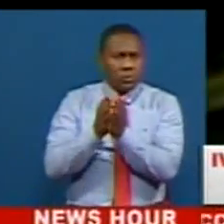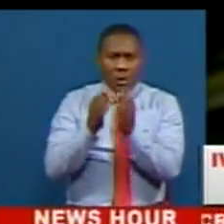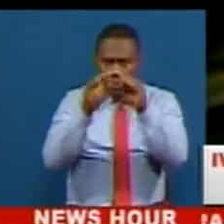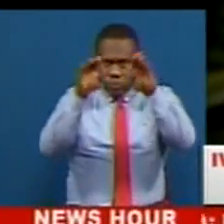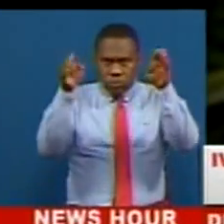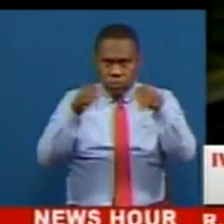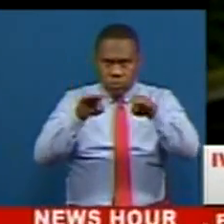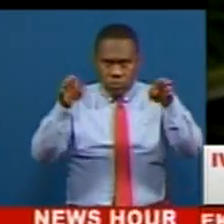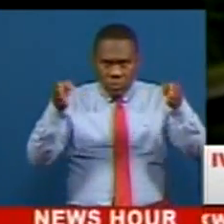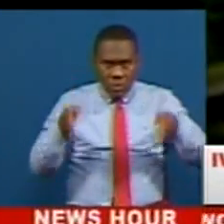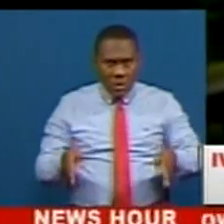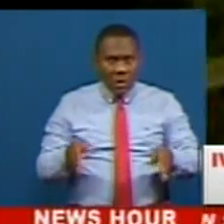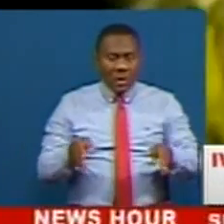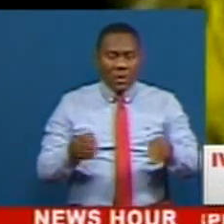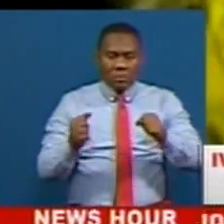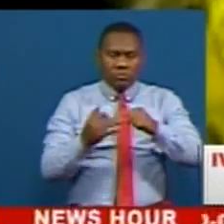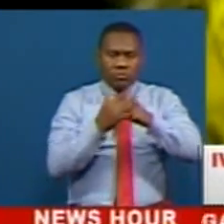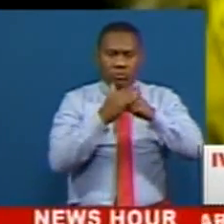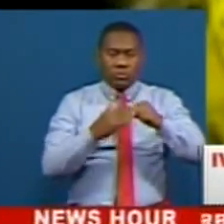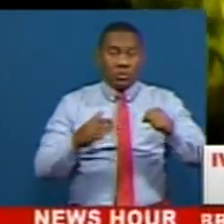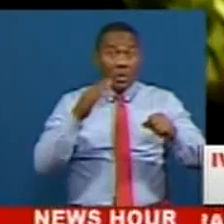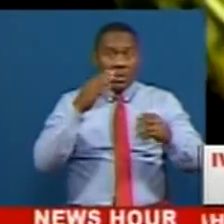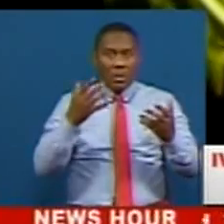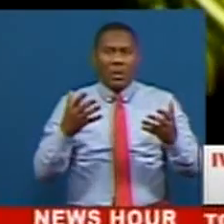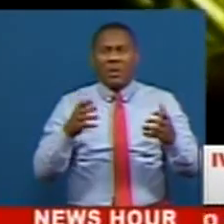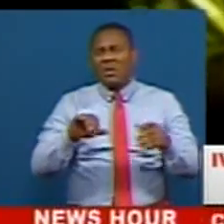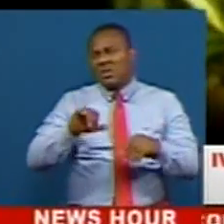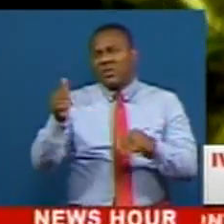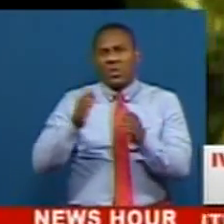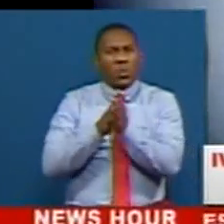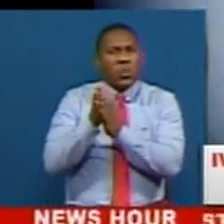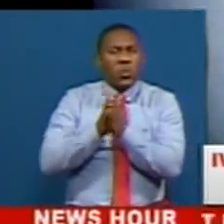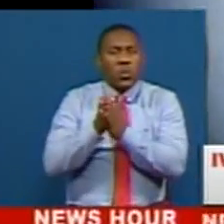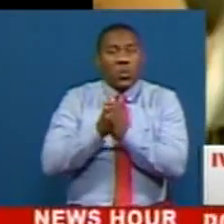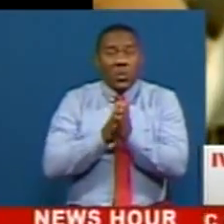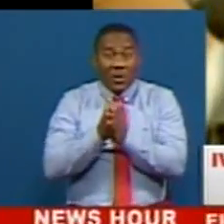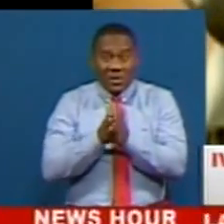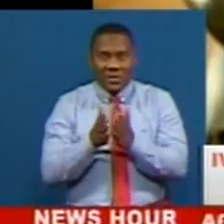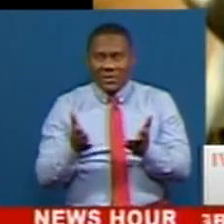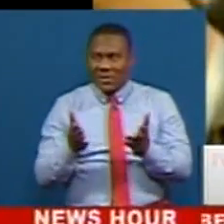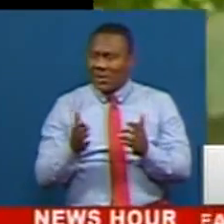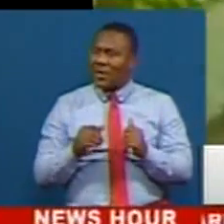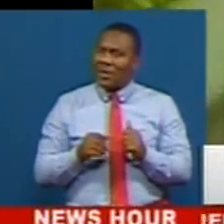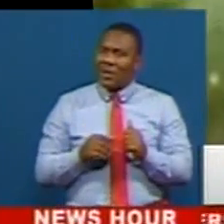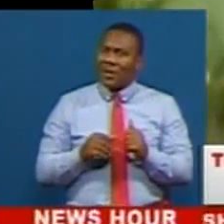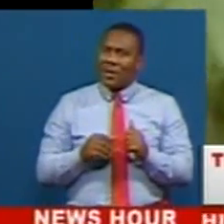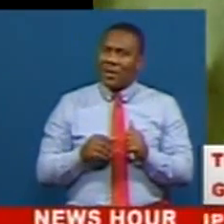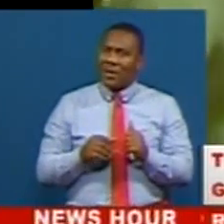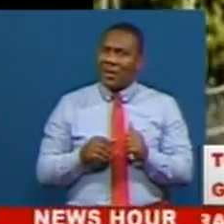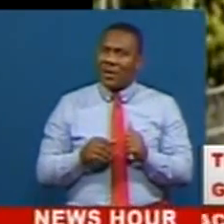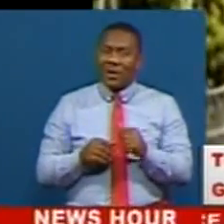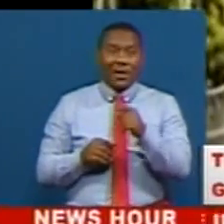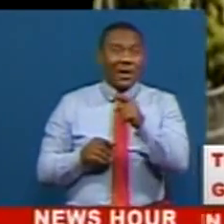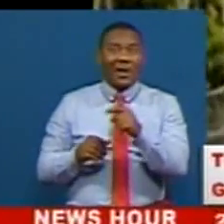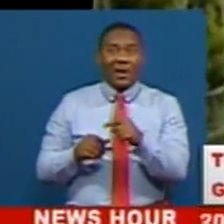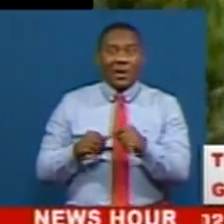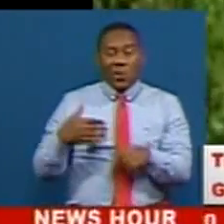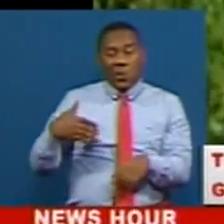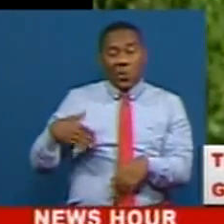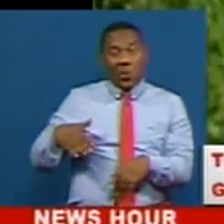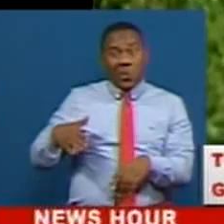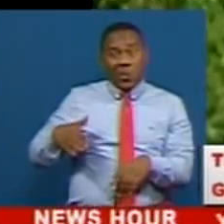castles, beaches, and other interesting sites. Tourist sites like the Dafiame Monkey